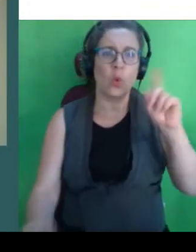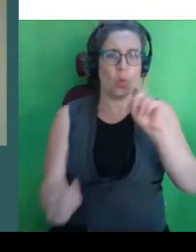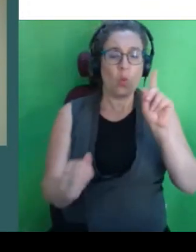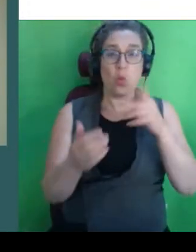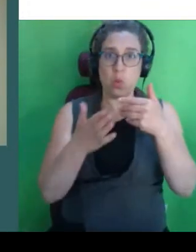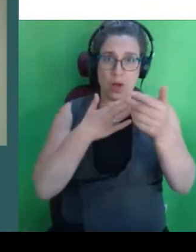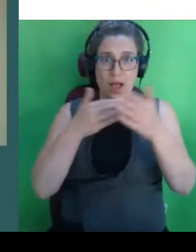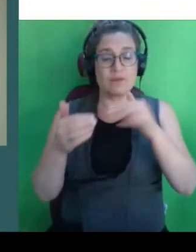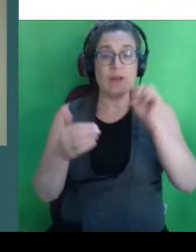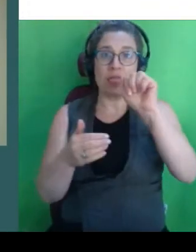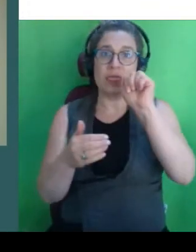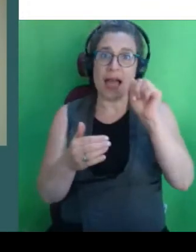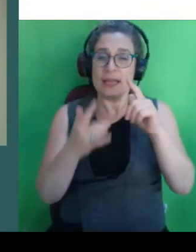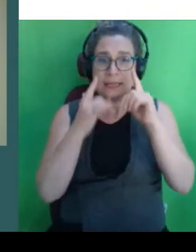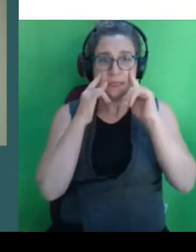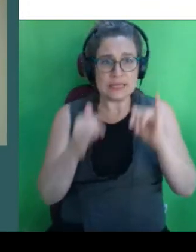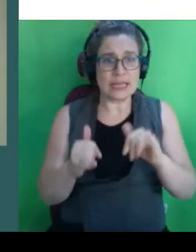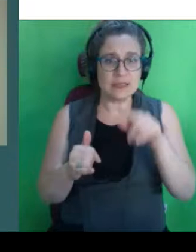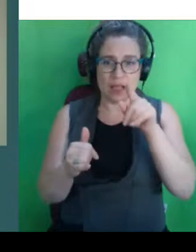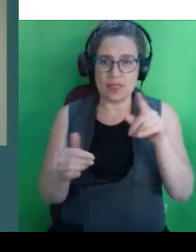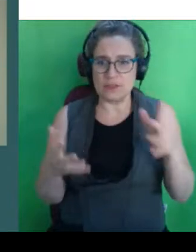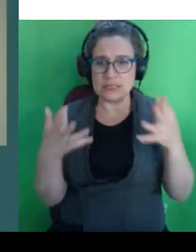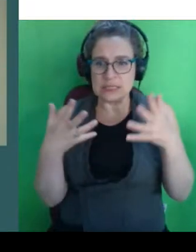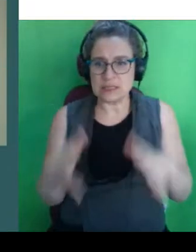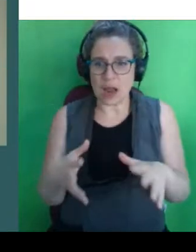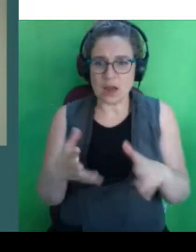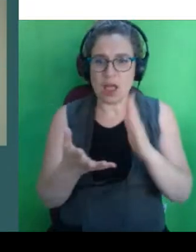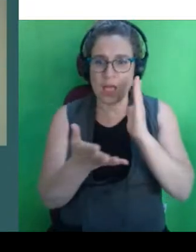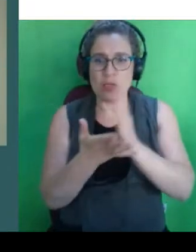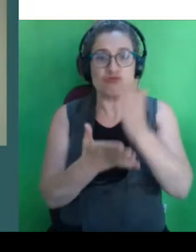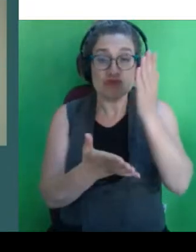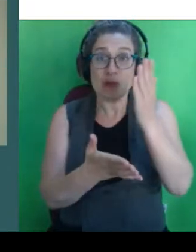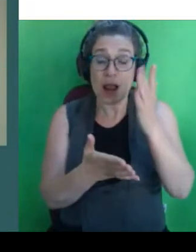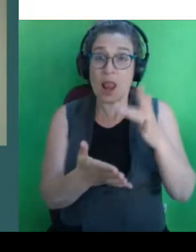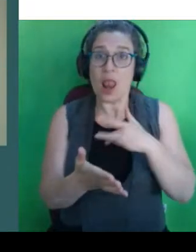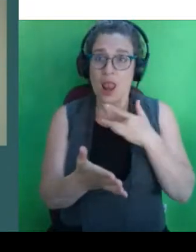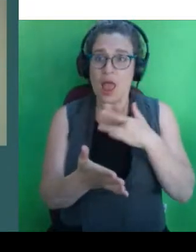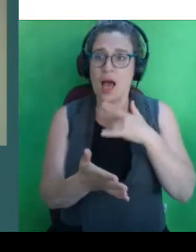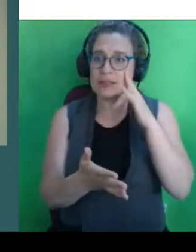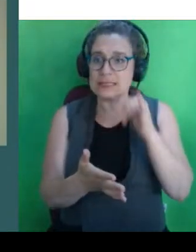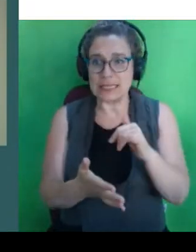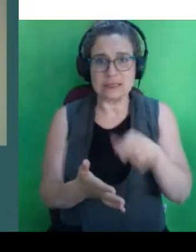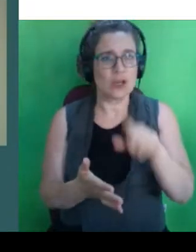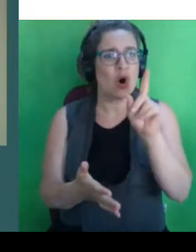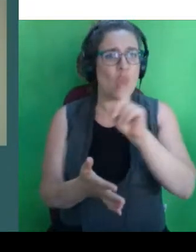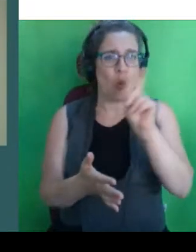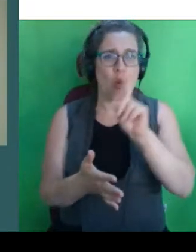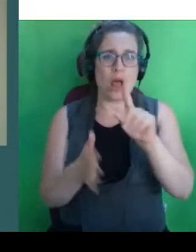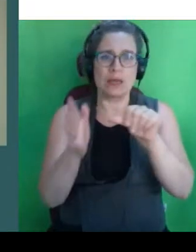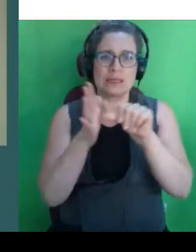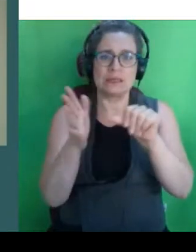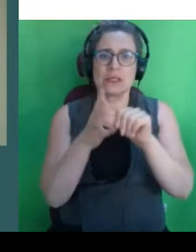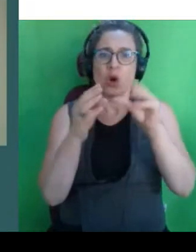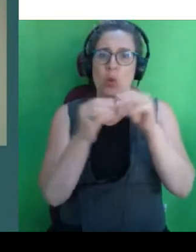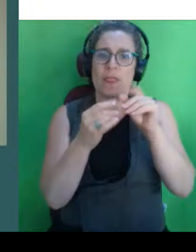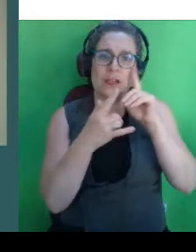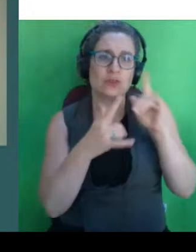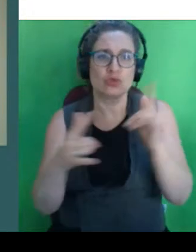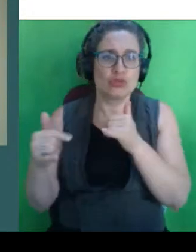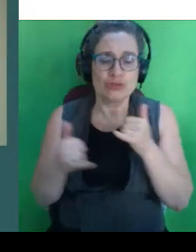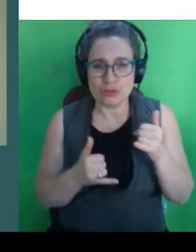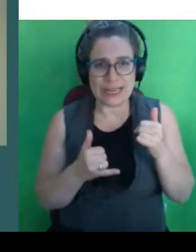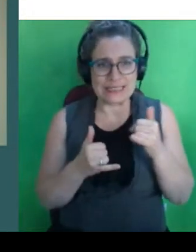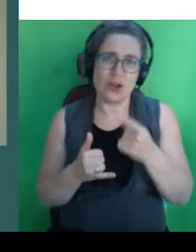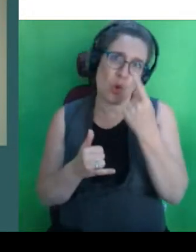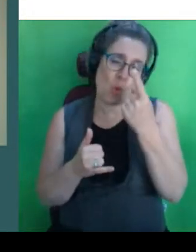and continue eating it. And this is one of the risks of kind of doing screens, and one of the risks of